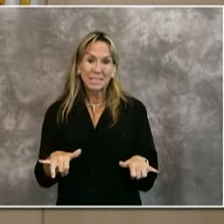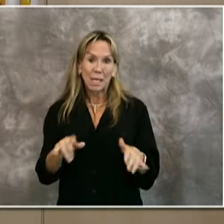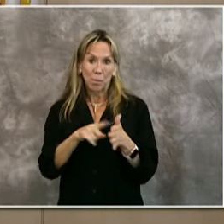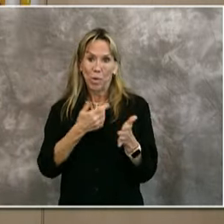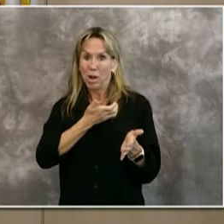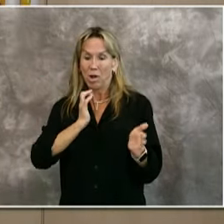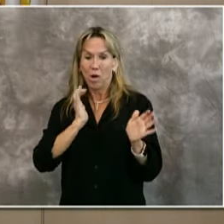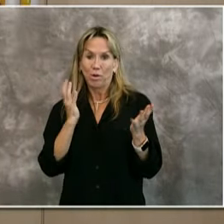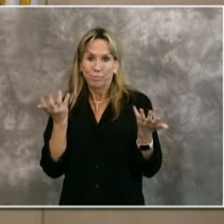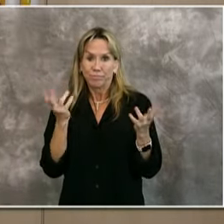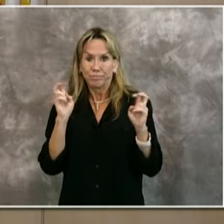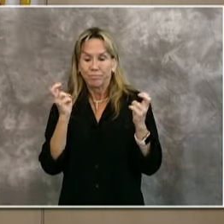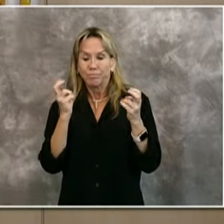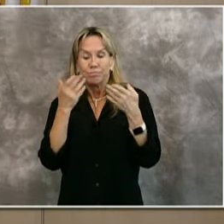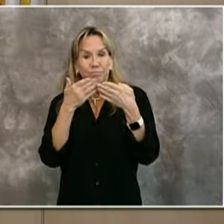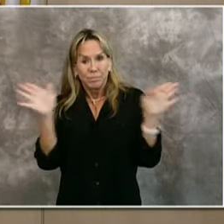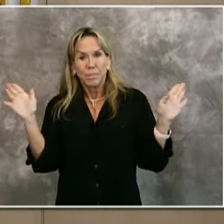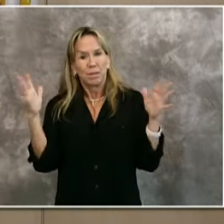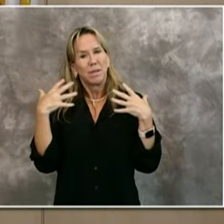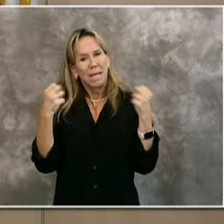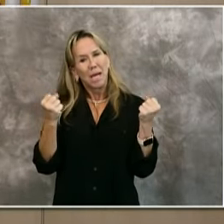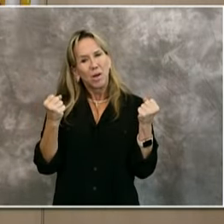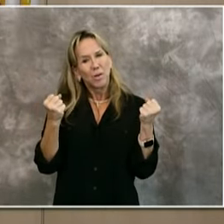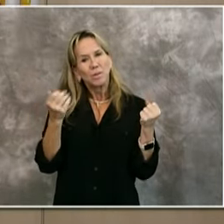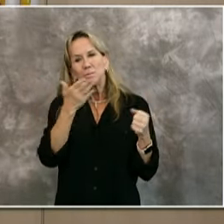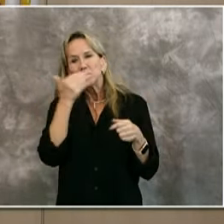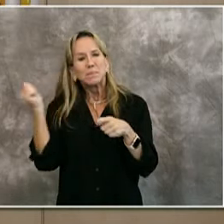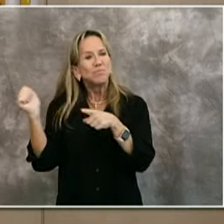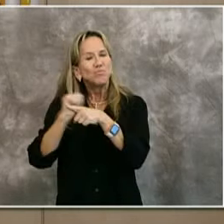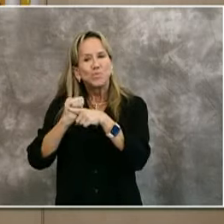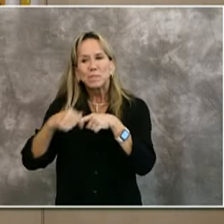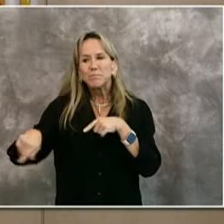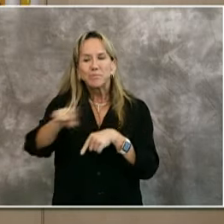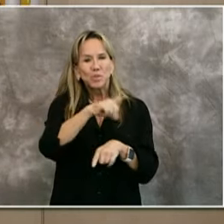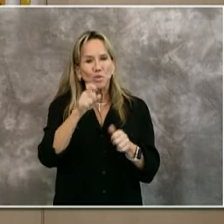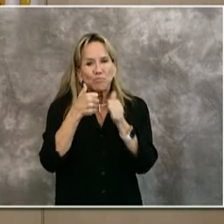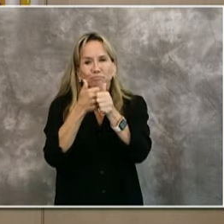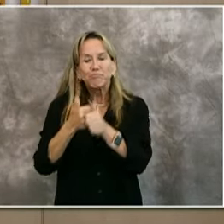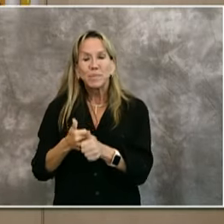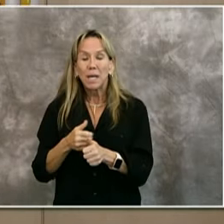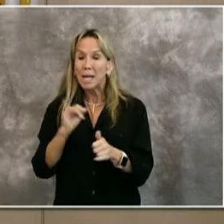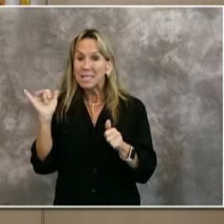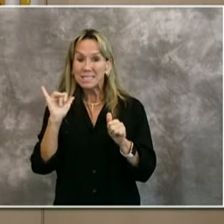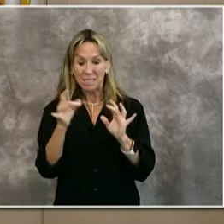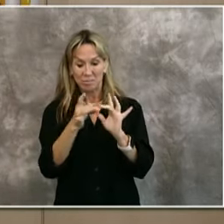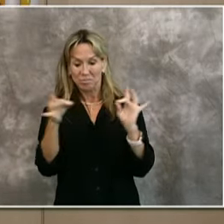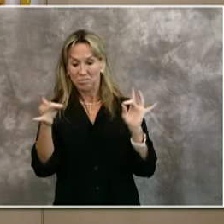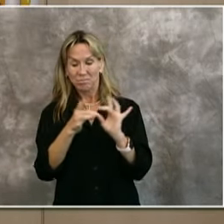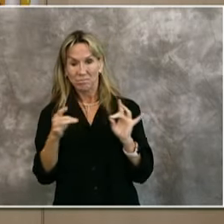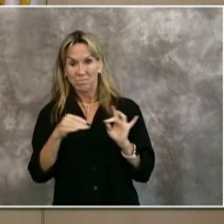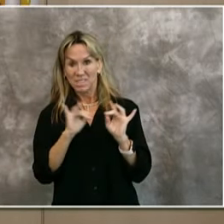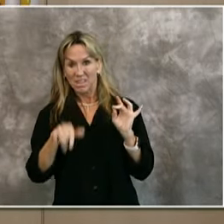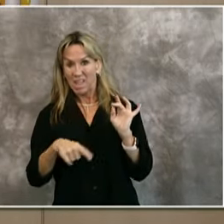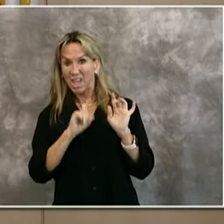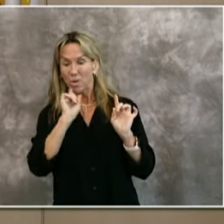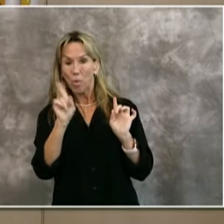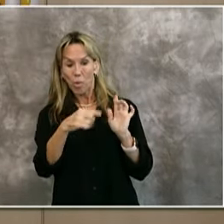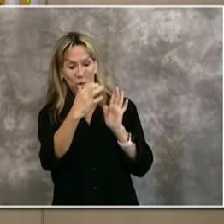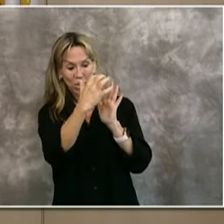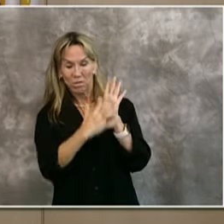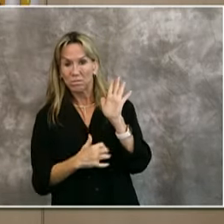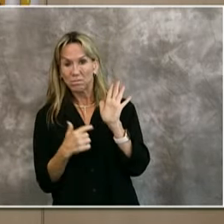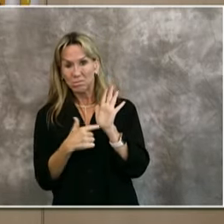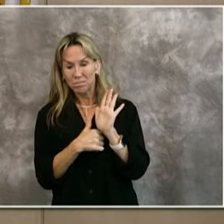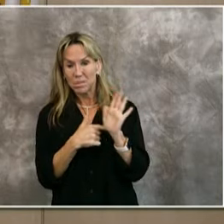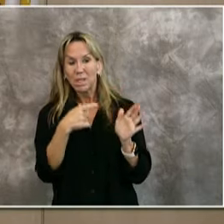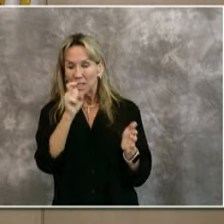public health best practices, but in terms of the language that's identified in the health officer's order, being aware of what that